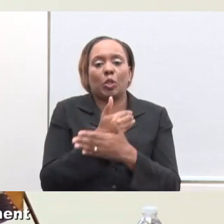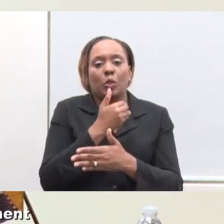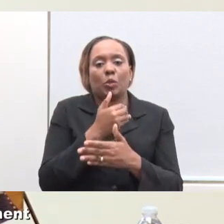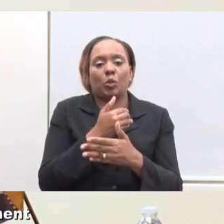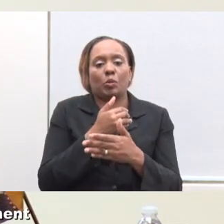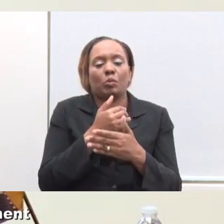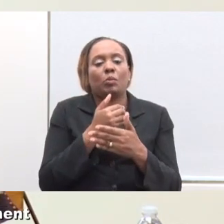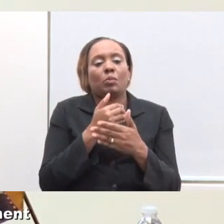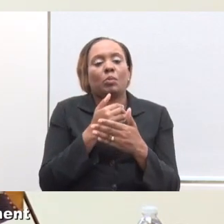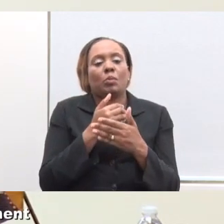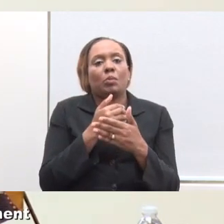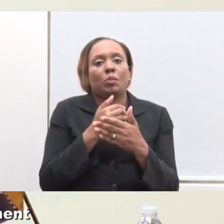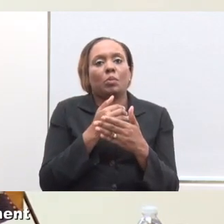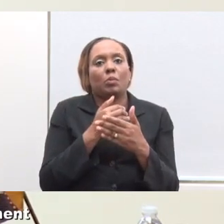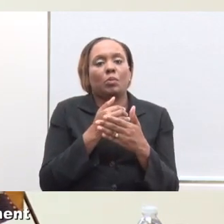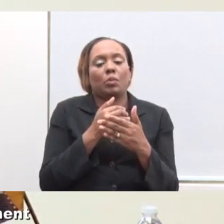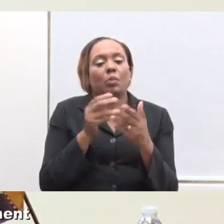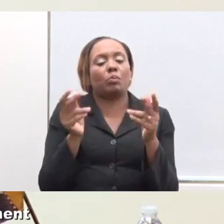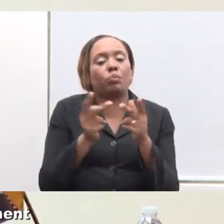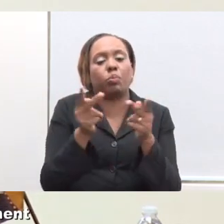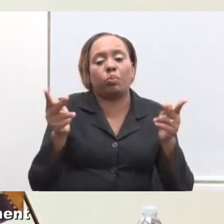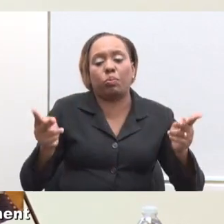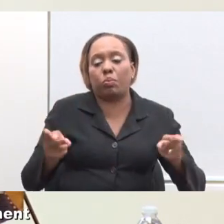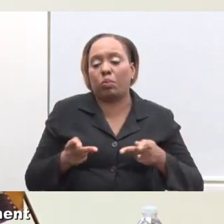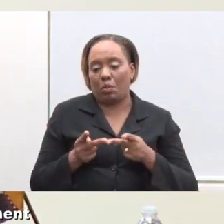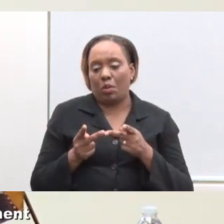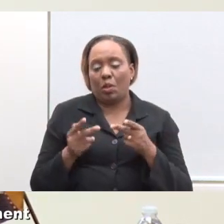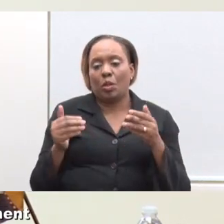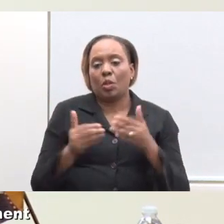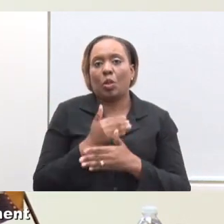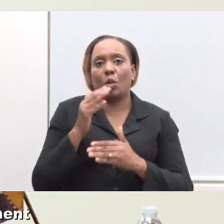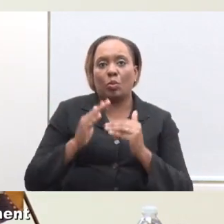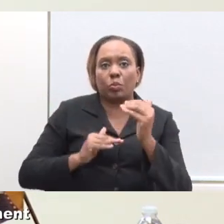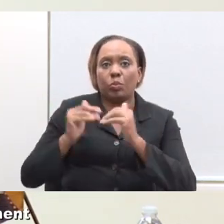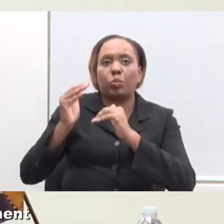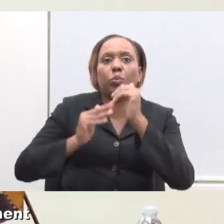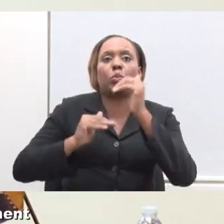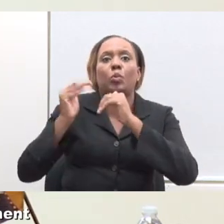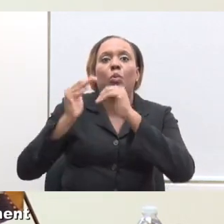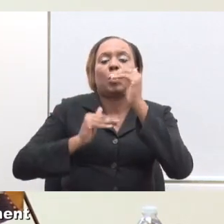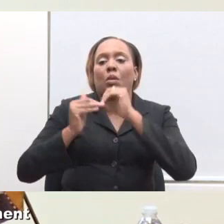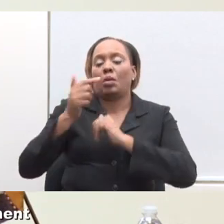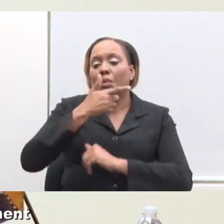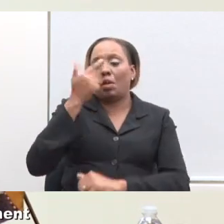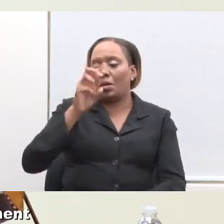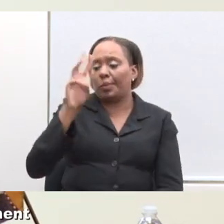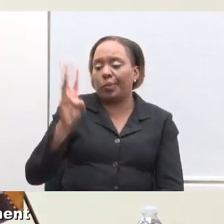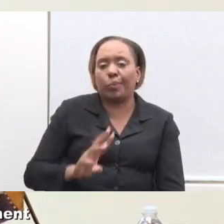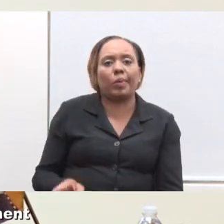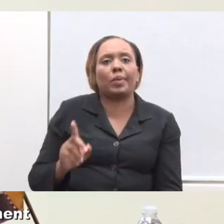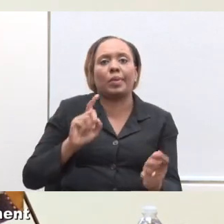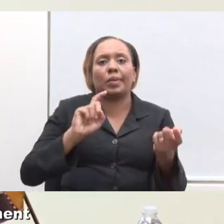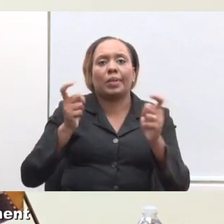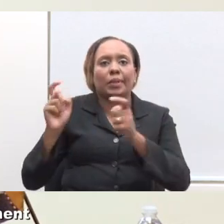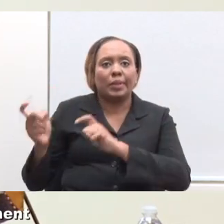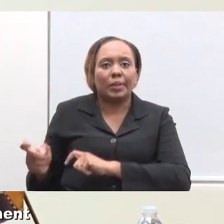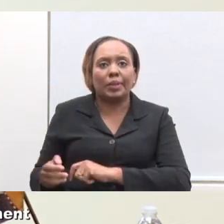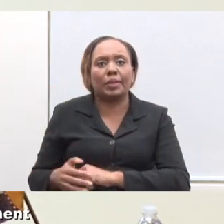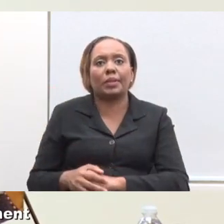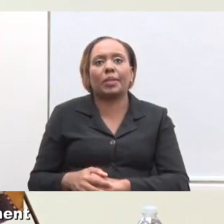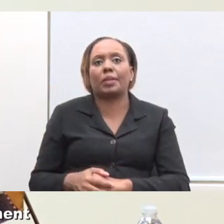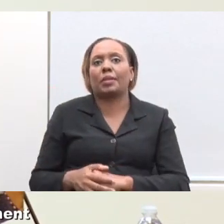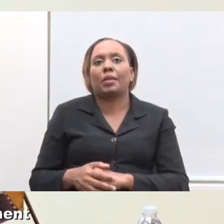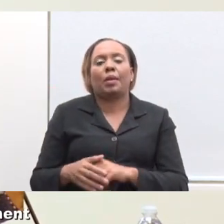recognizing the critical vulnerabilities that we face from climate crisis, the facing of this